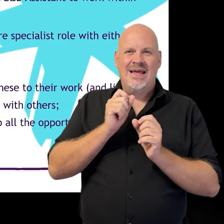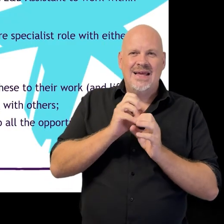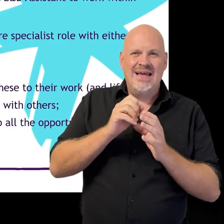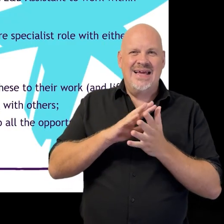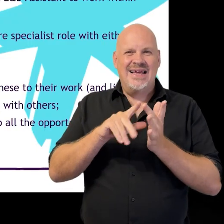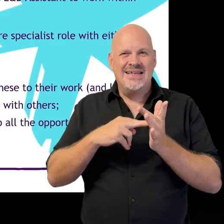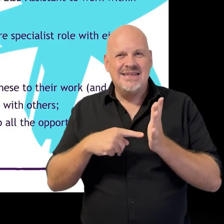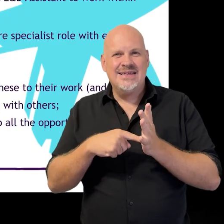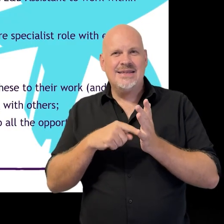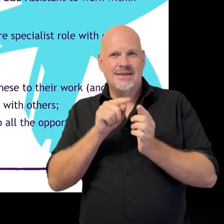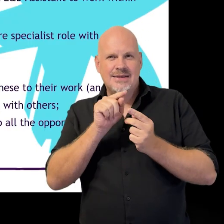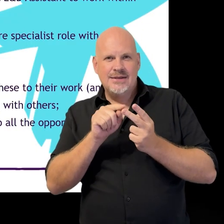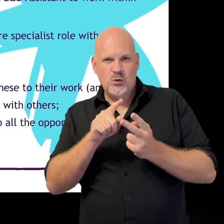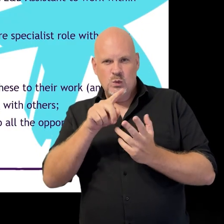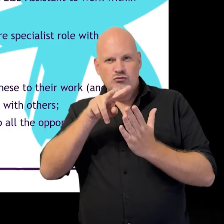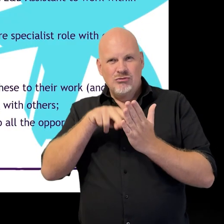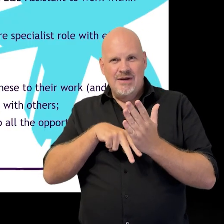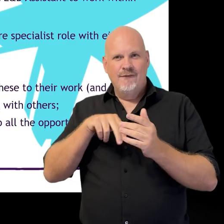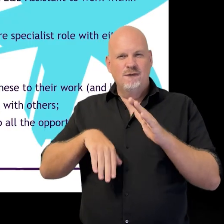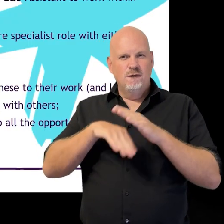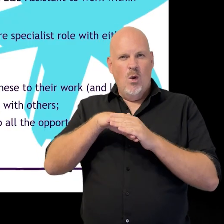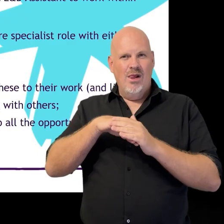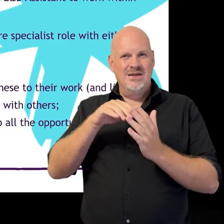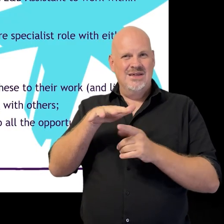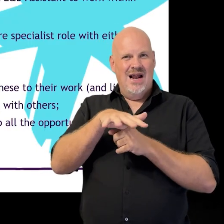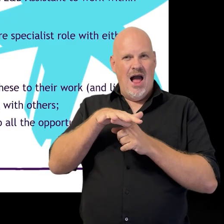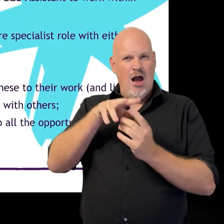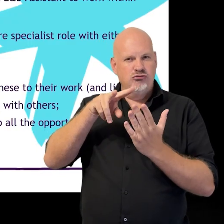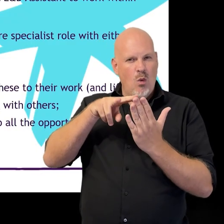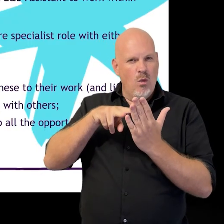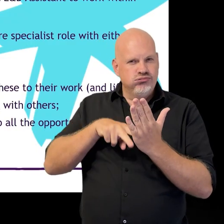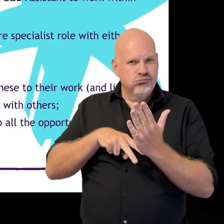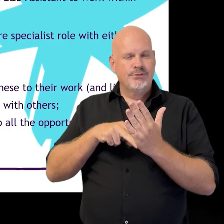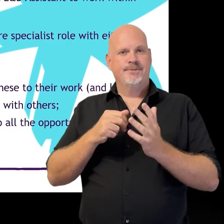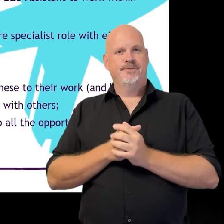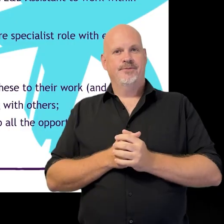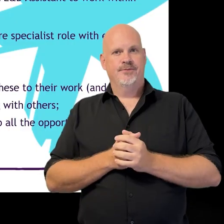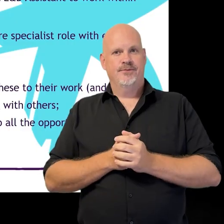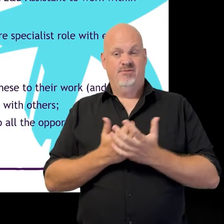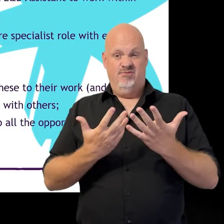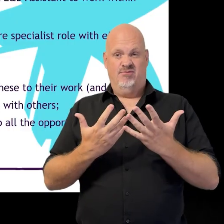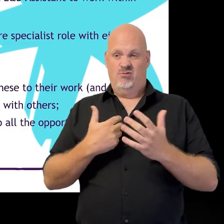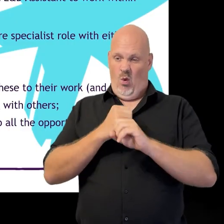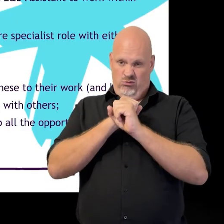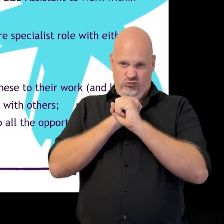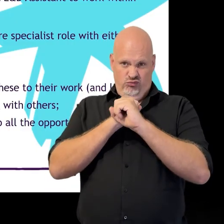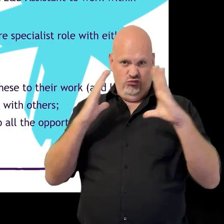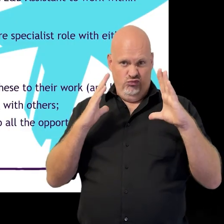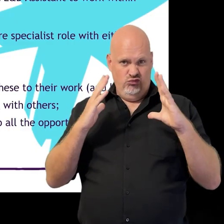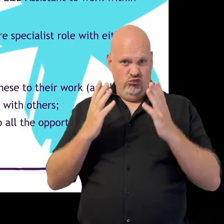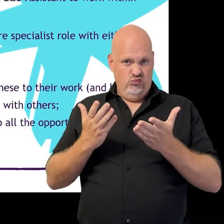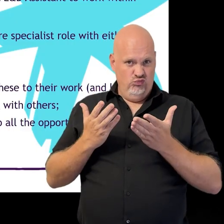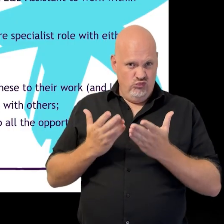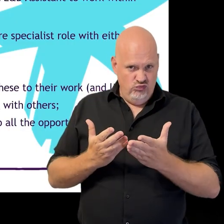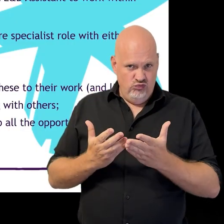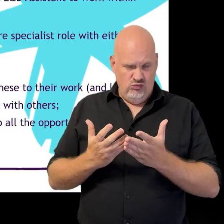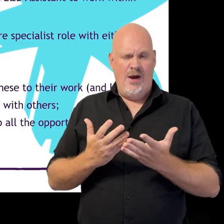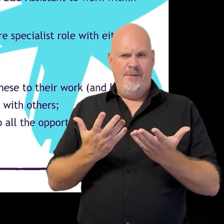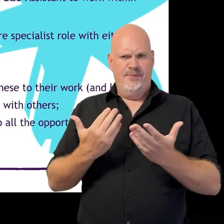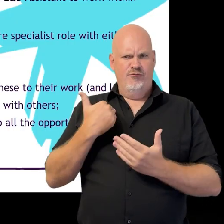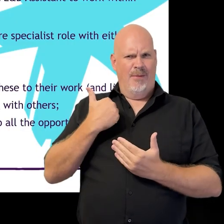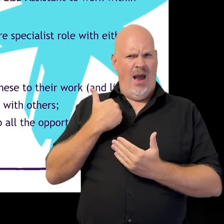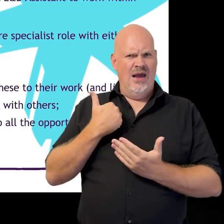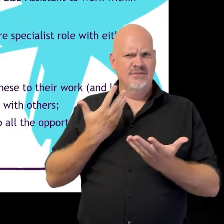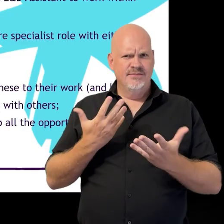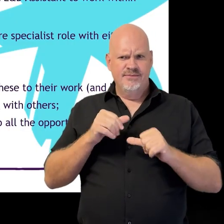someone who has real values, who knows their values and who applies them. They also want someone who is a good team